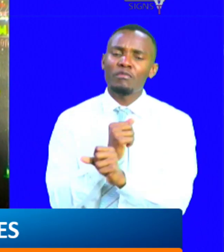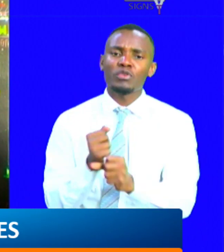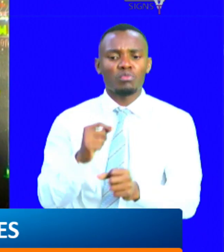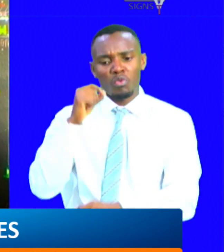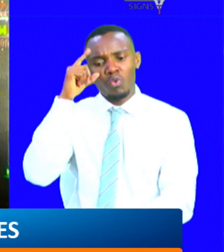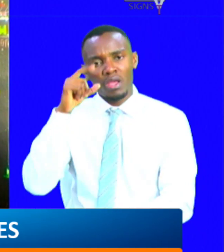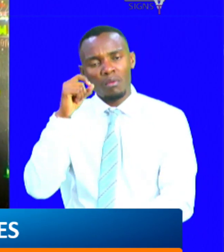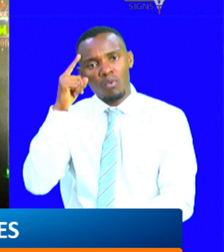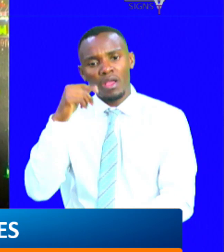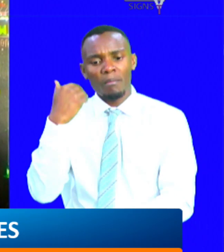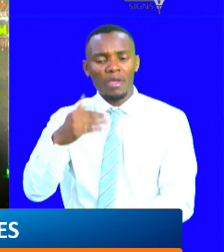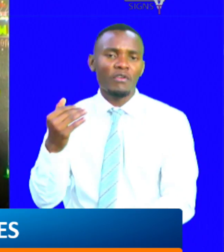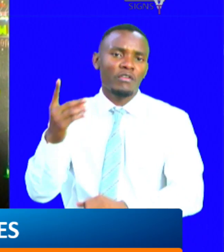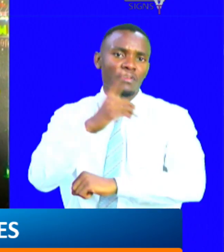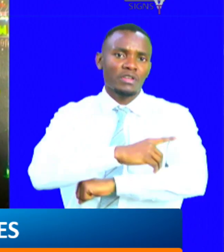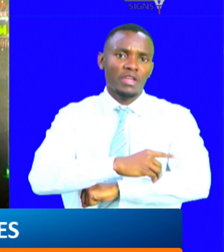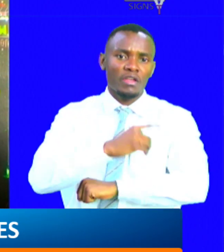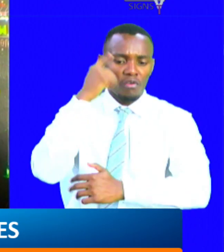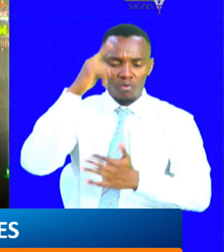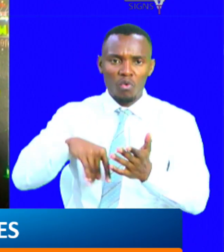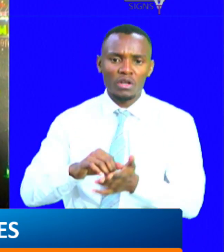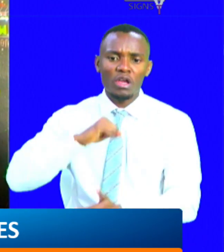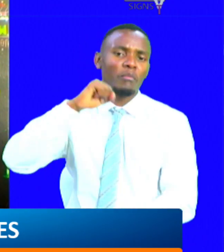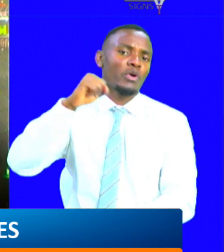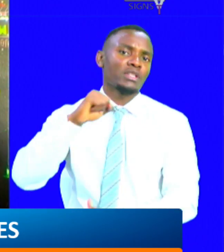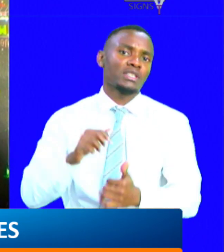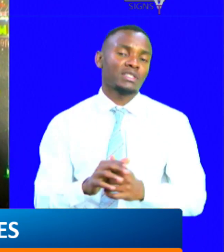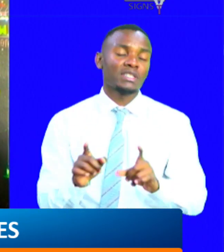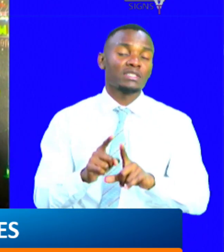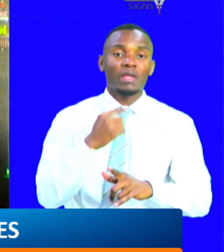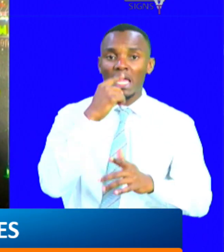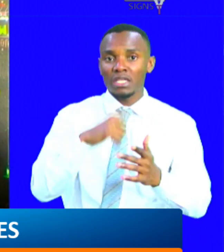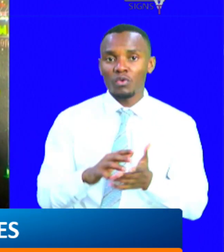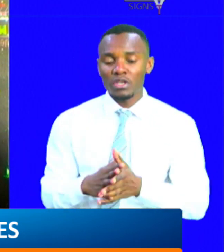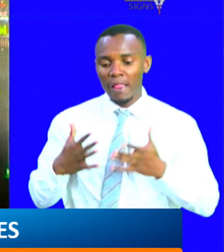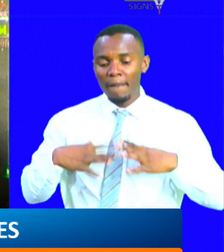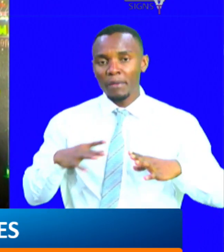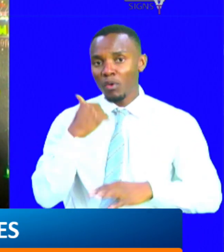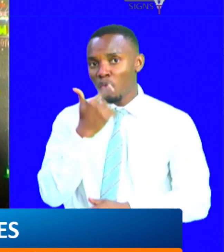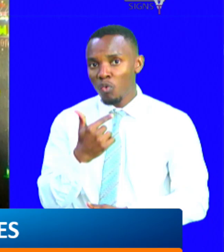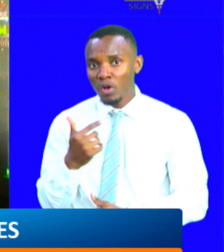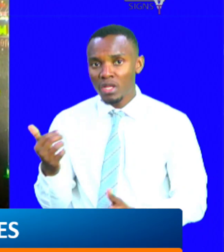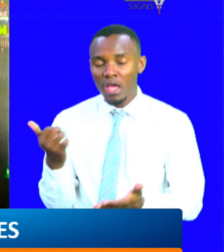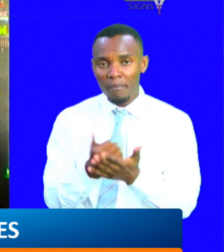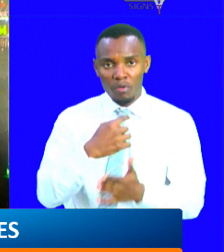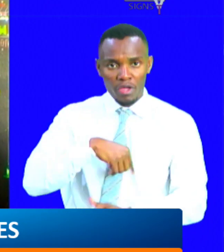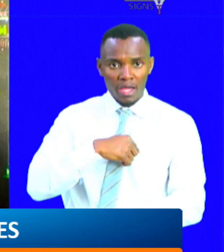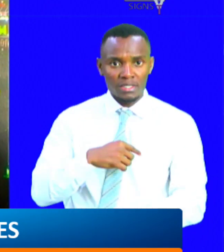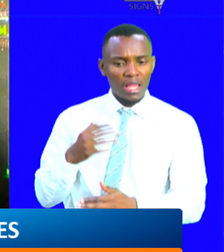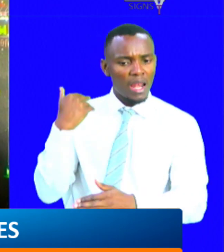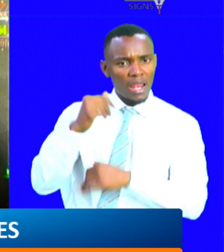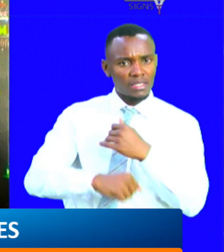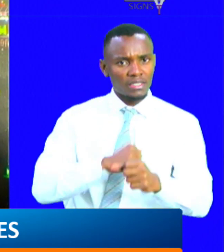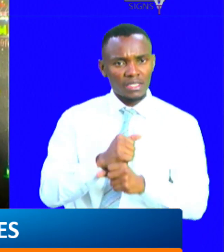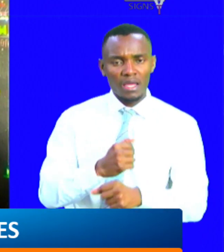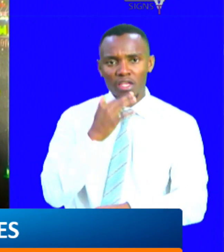leadership positions. The people who have employed us, that is the Wananchi, spoke last year and decided who will lead them and who